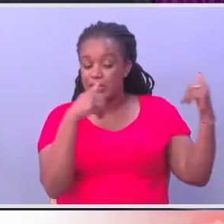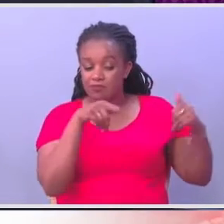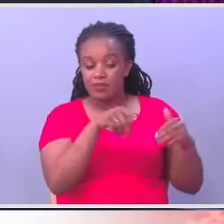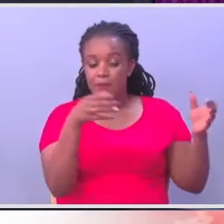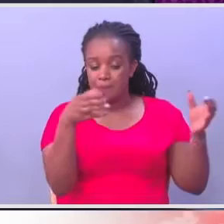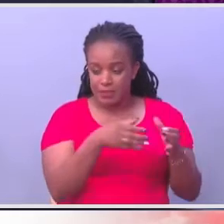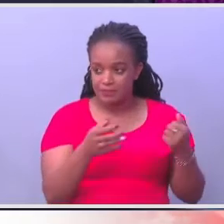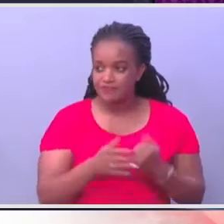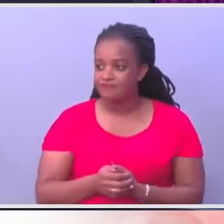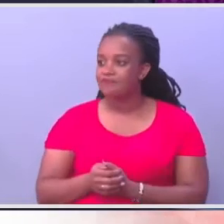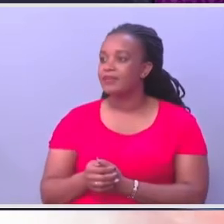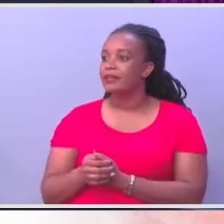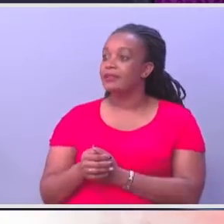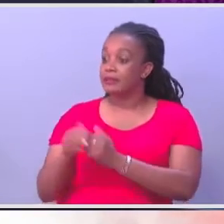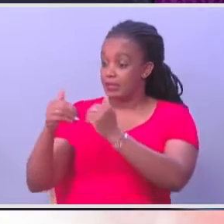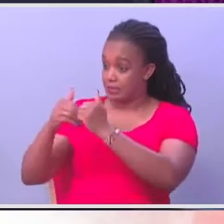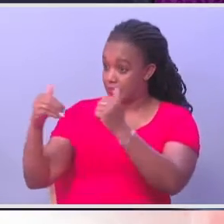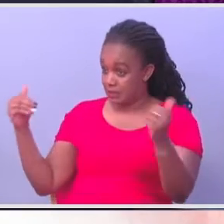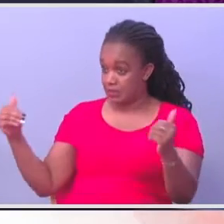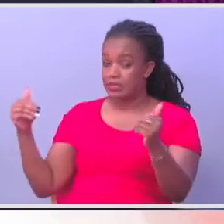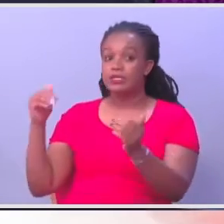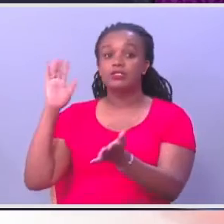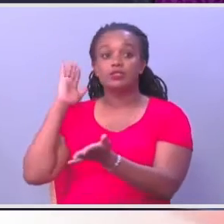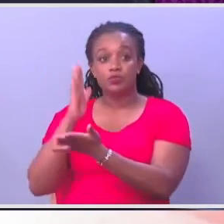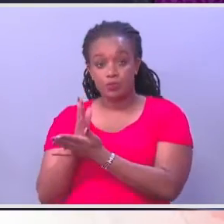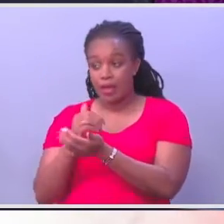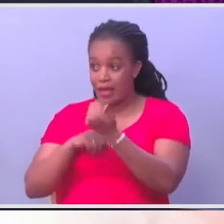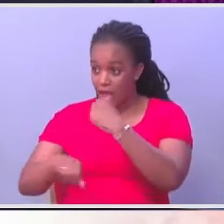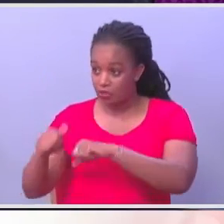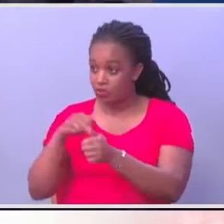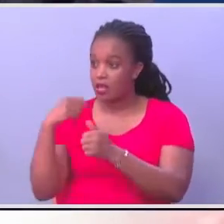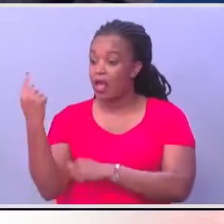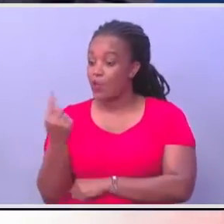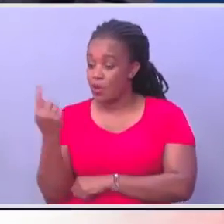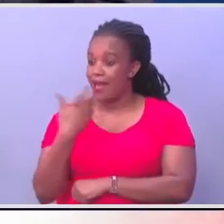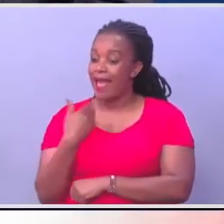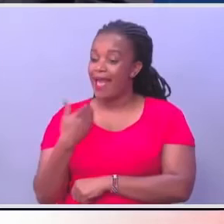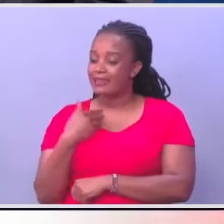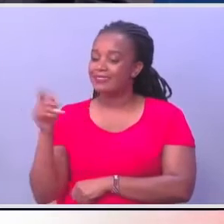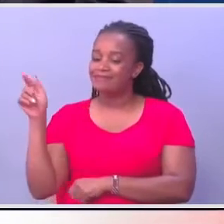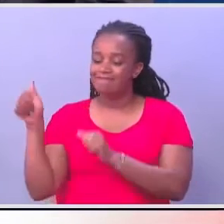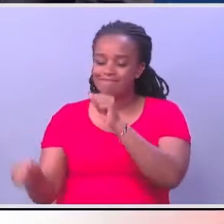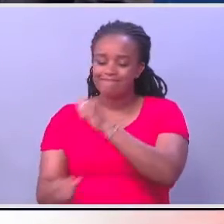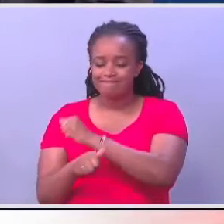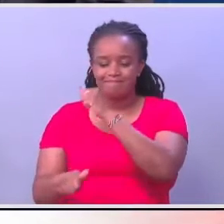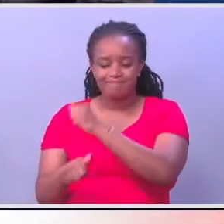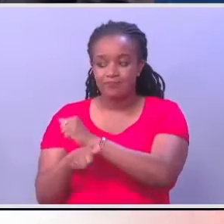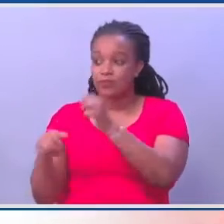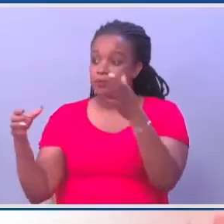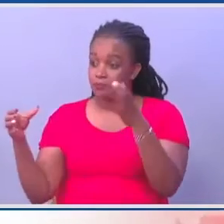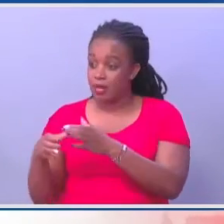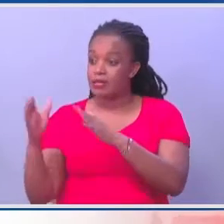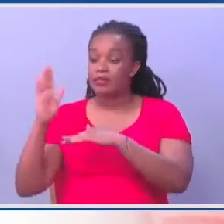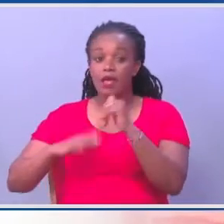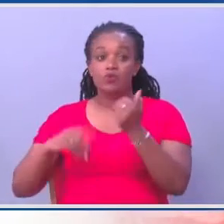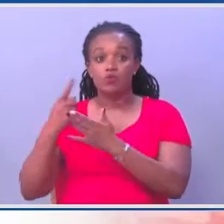is severe now. By that action alone, he has caused a severer damage to the party than what was there